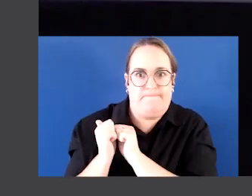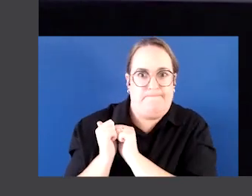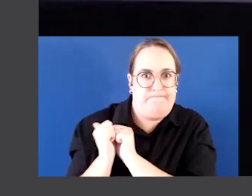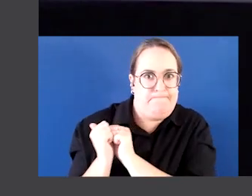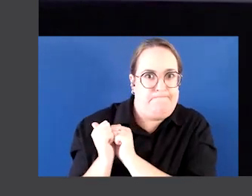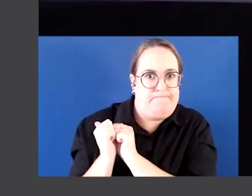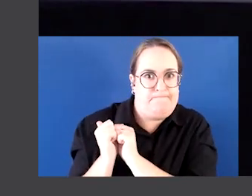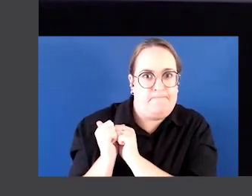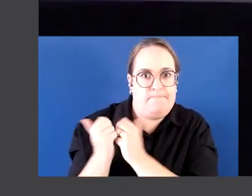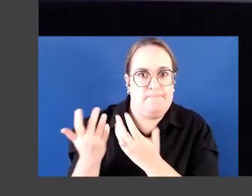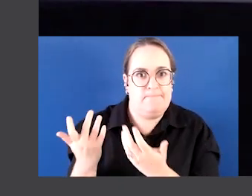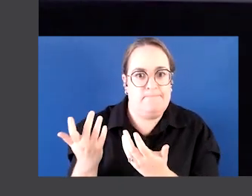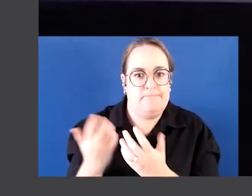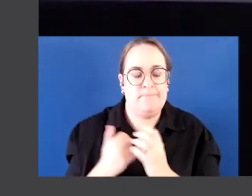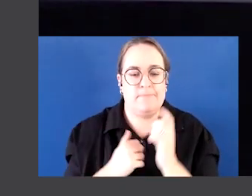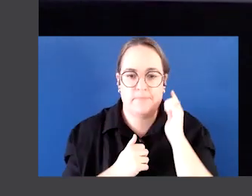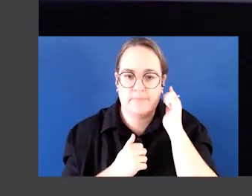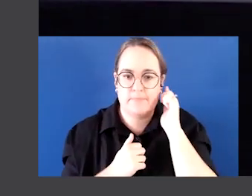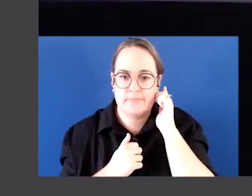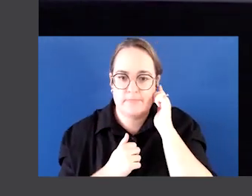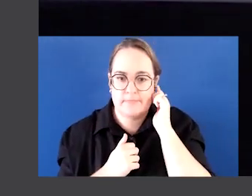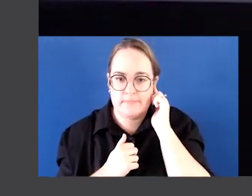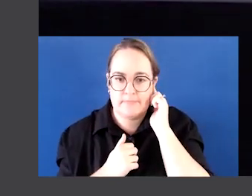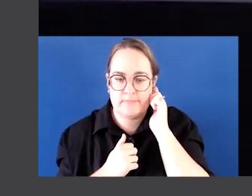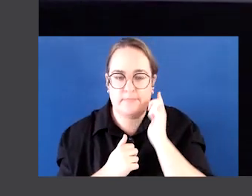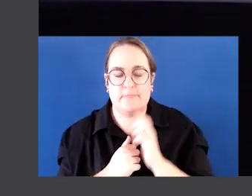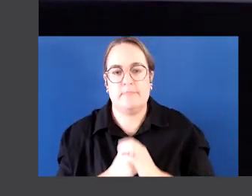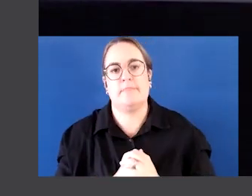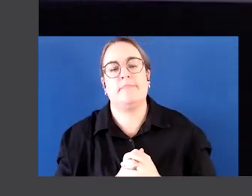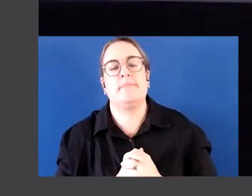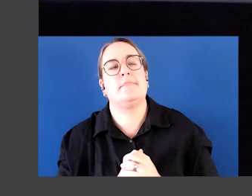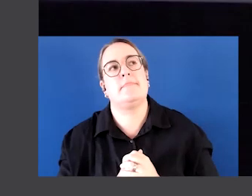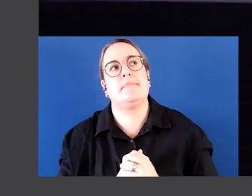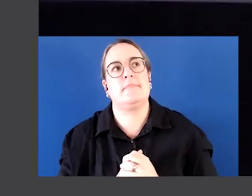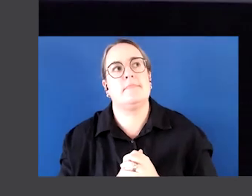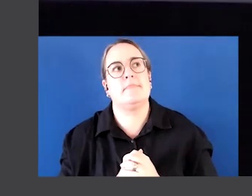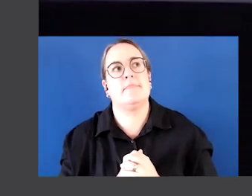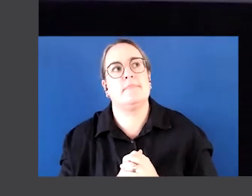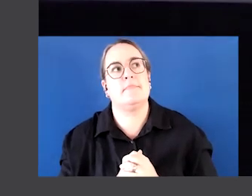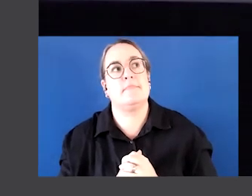collusion? Interesting question. I'm happy to answer. I think,